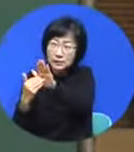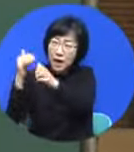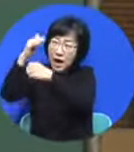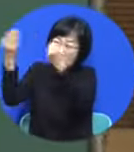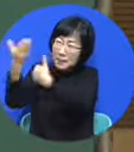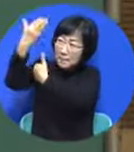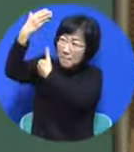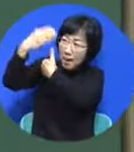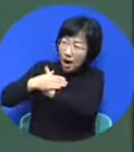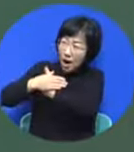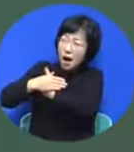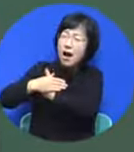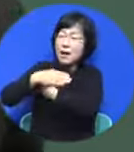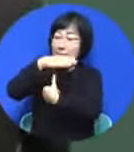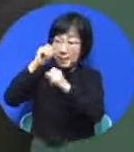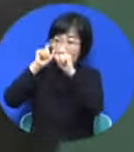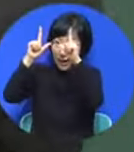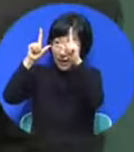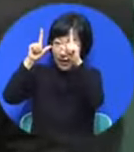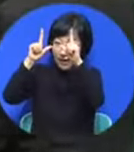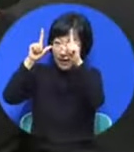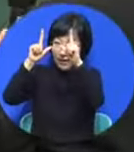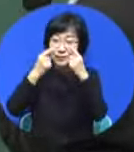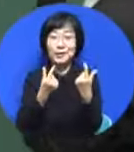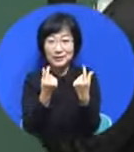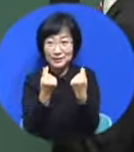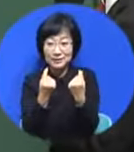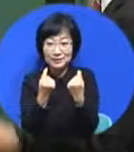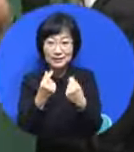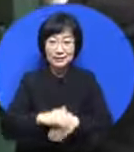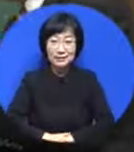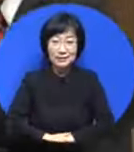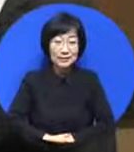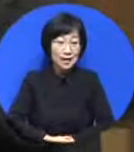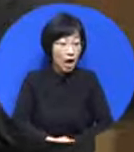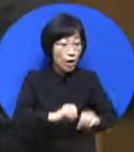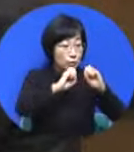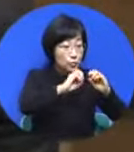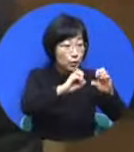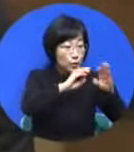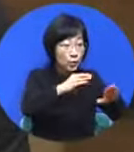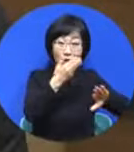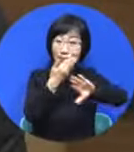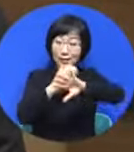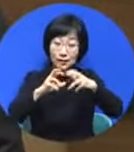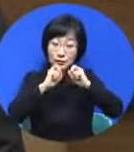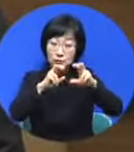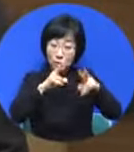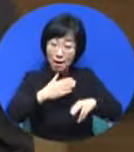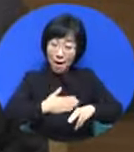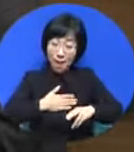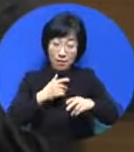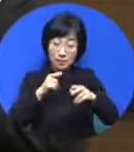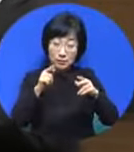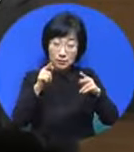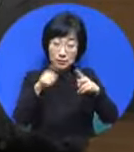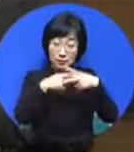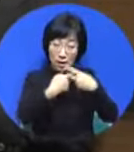you understand evangelism and missions correctly, that means you've understood the commission of blocking disasters.